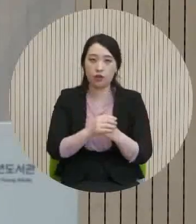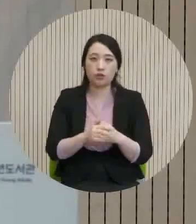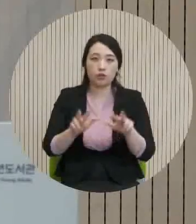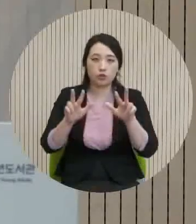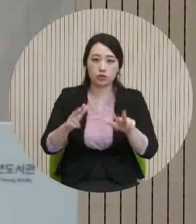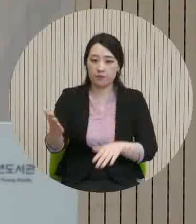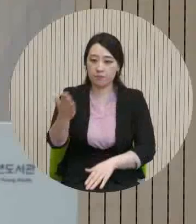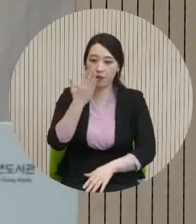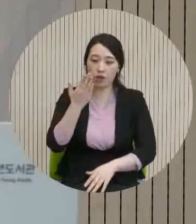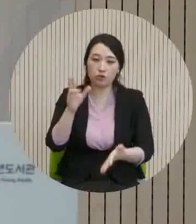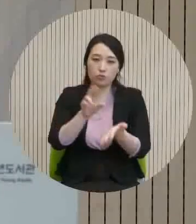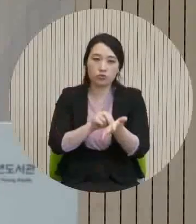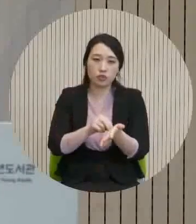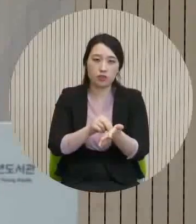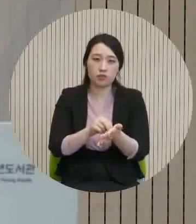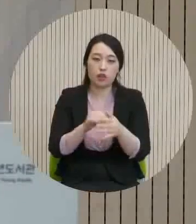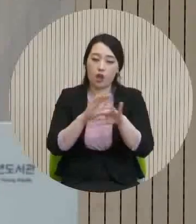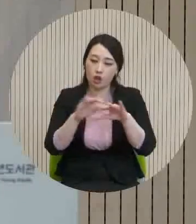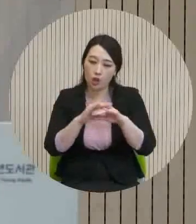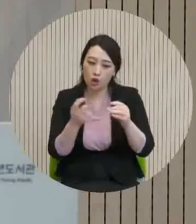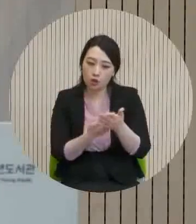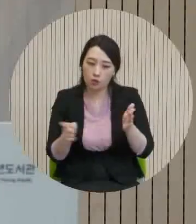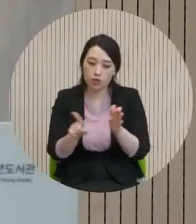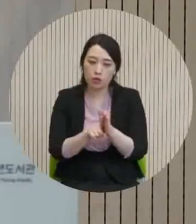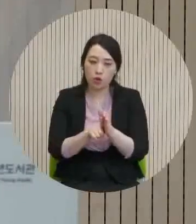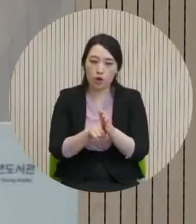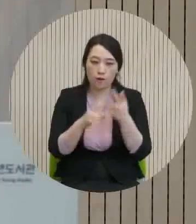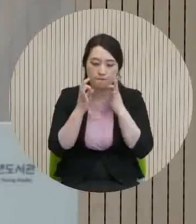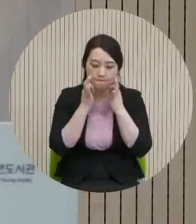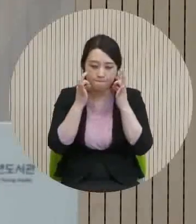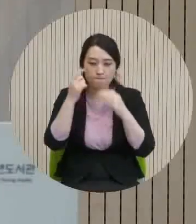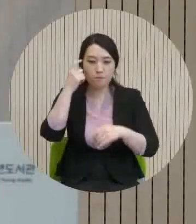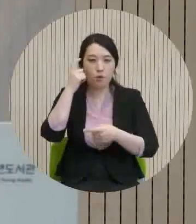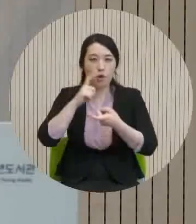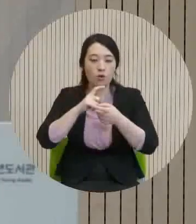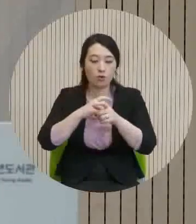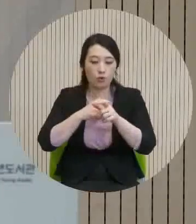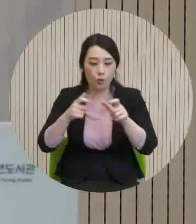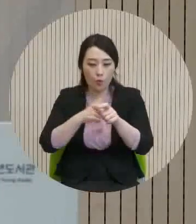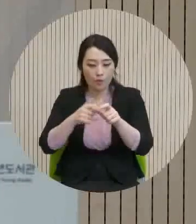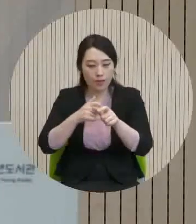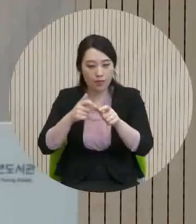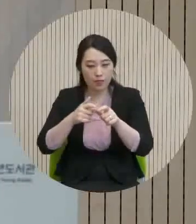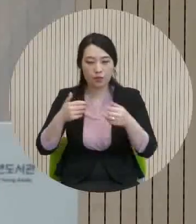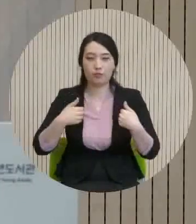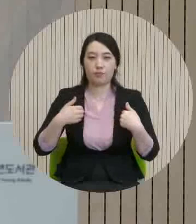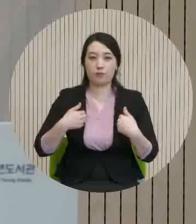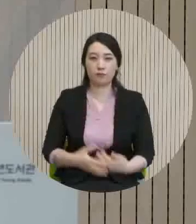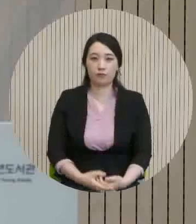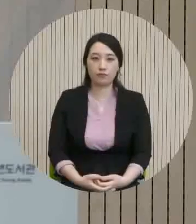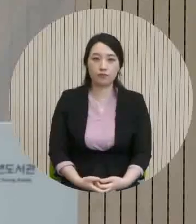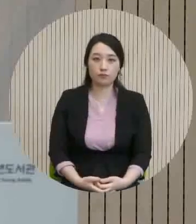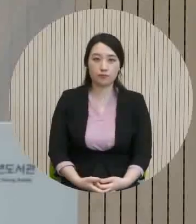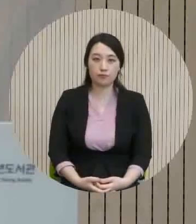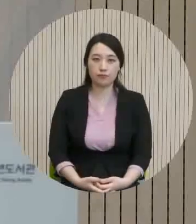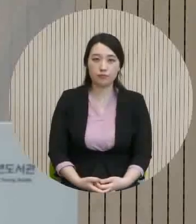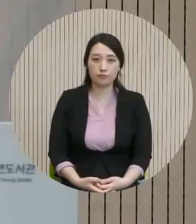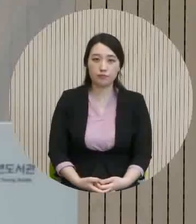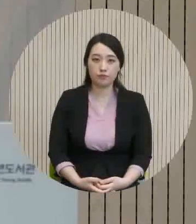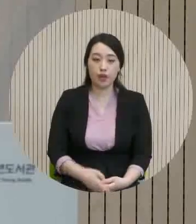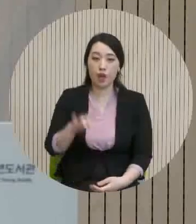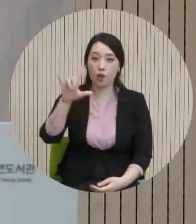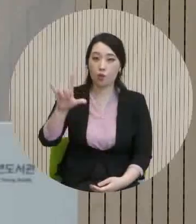some new keywords emerged amid the COVID-19 situation, such as a non-face-to-face program, the copyright